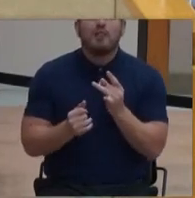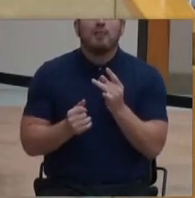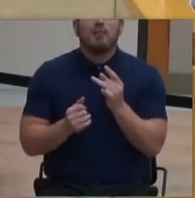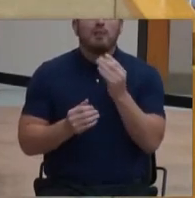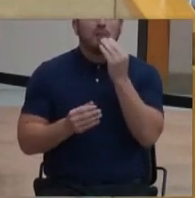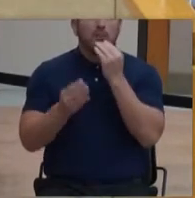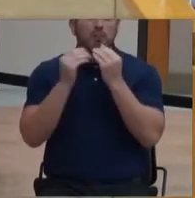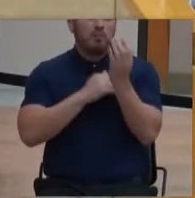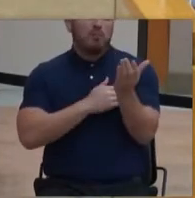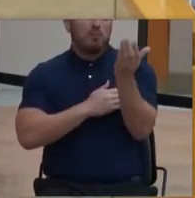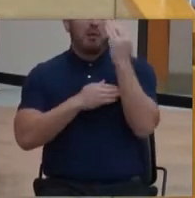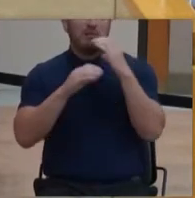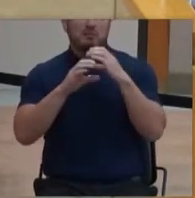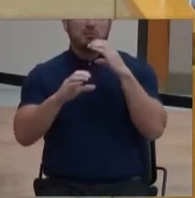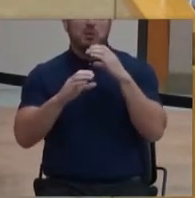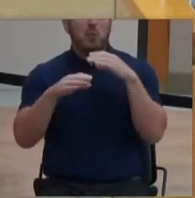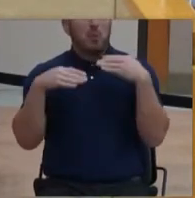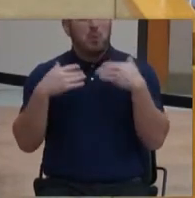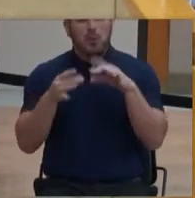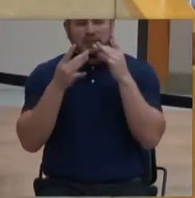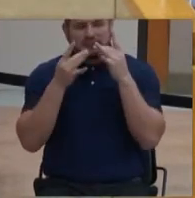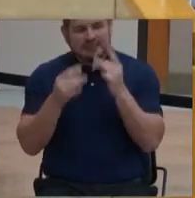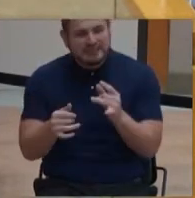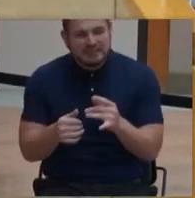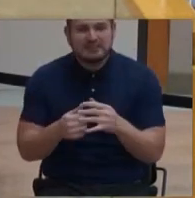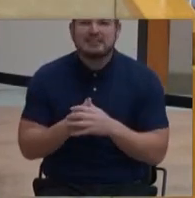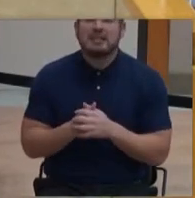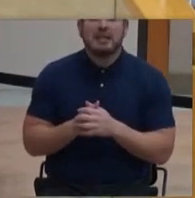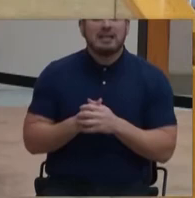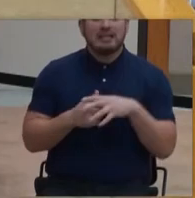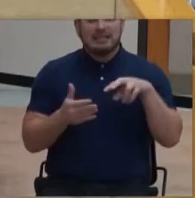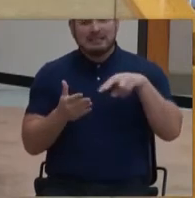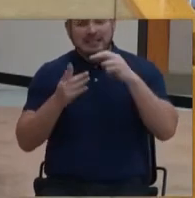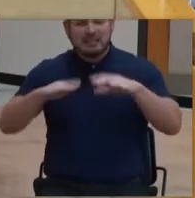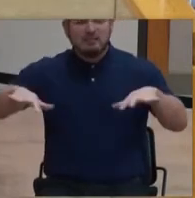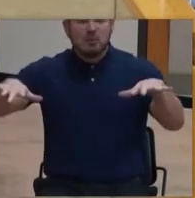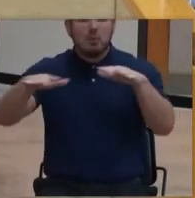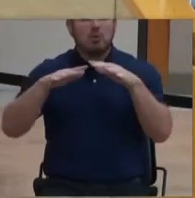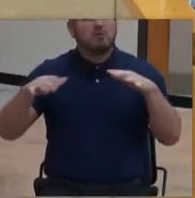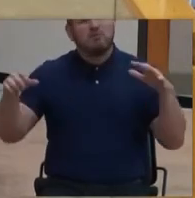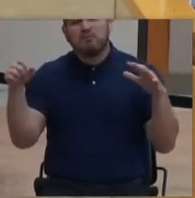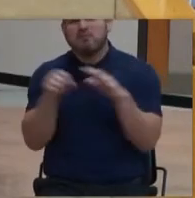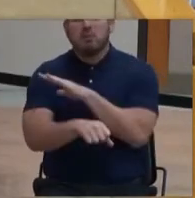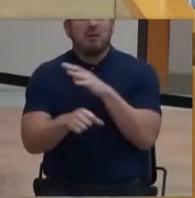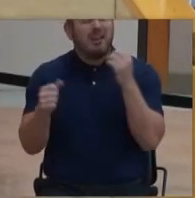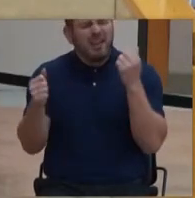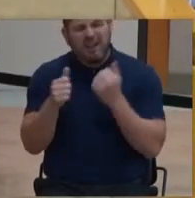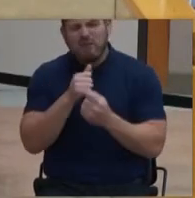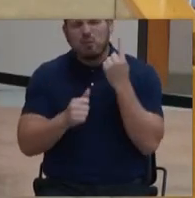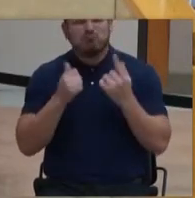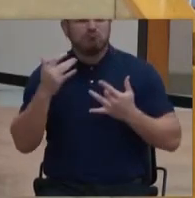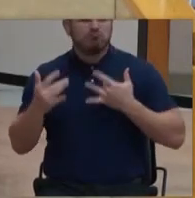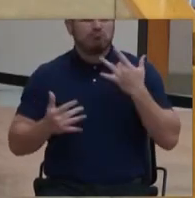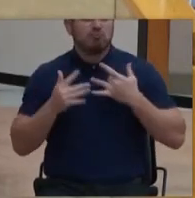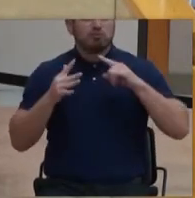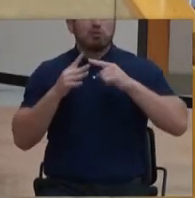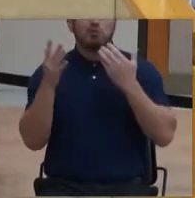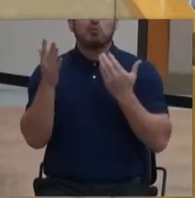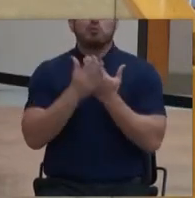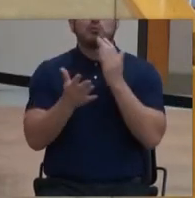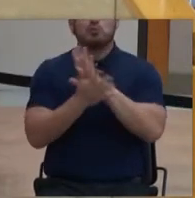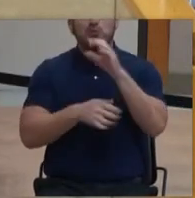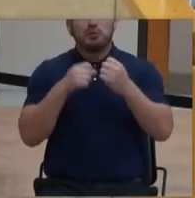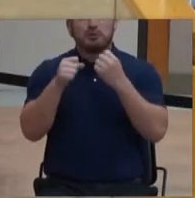they sound. The dance floor was packed, and everybody was extremely excited to start off the new school year.